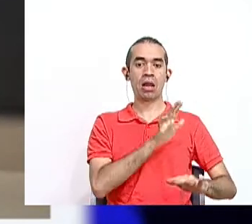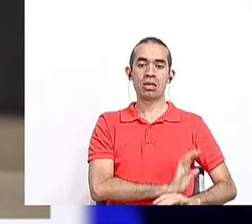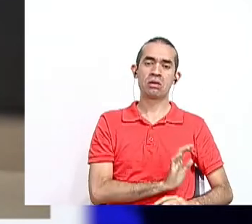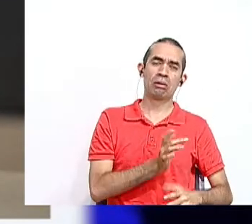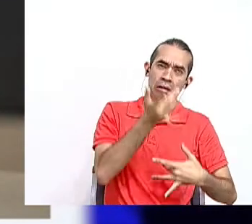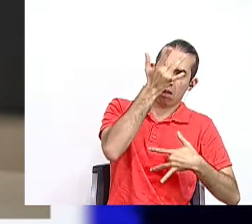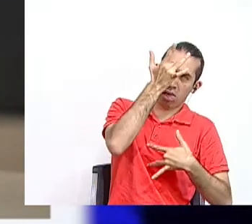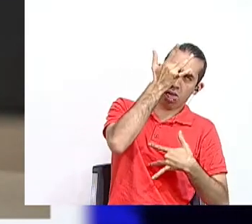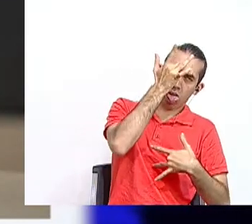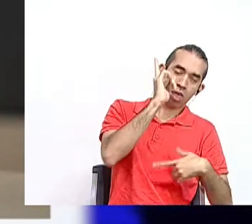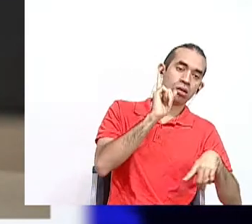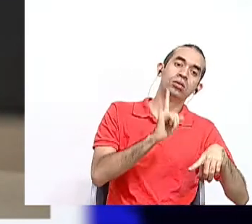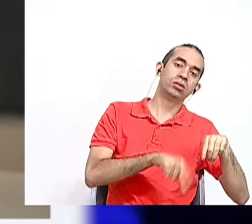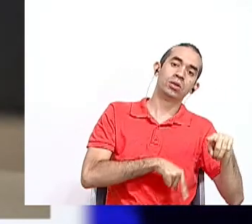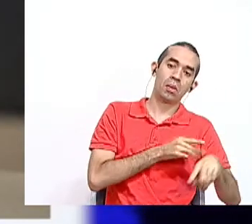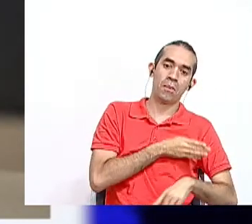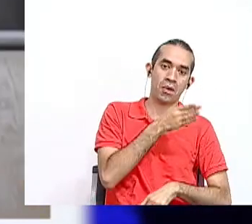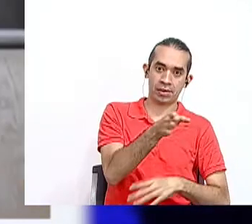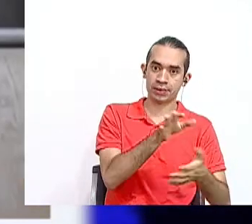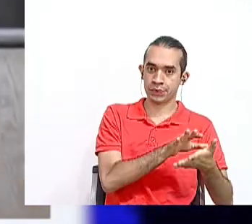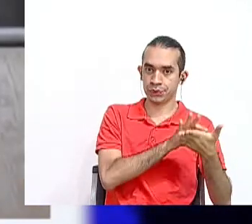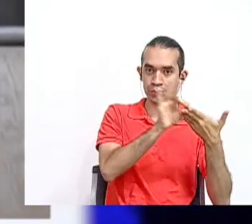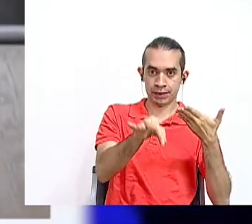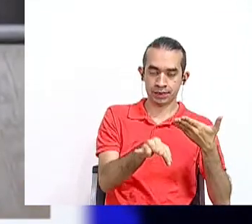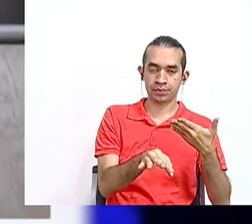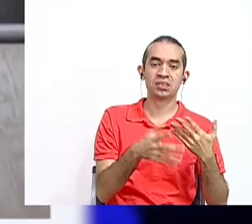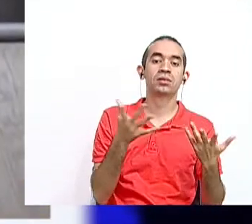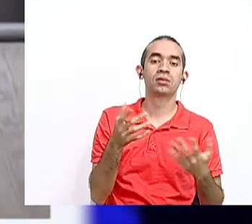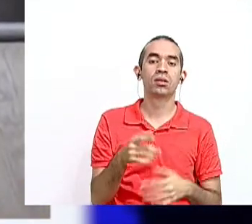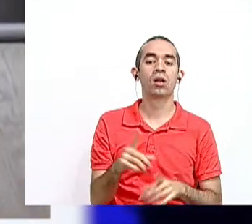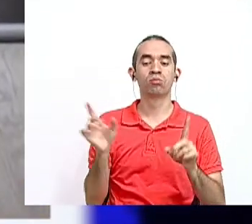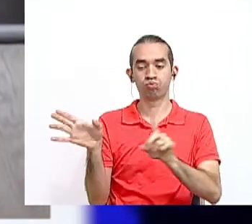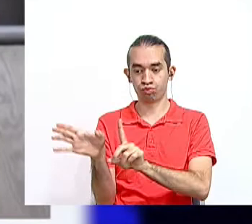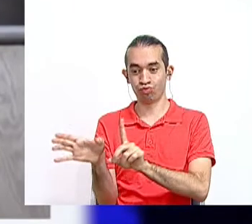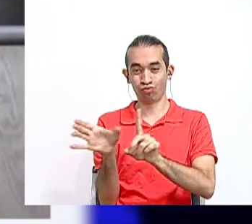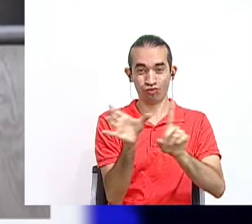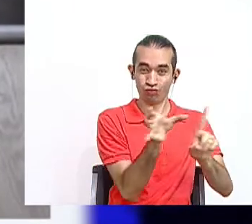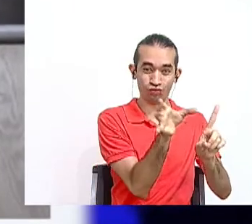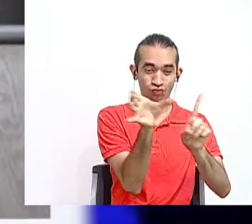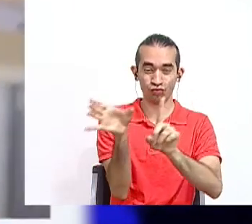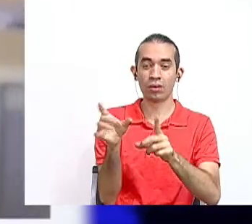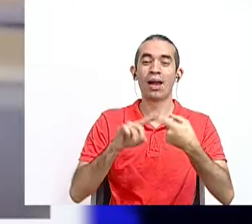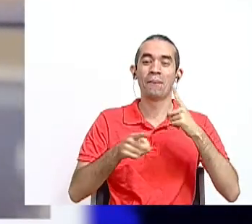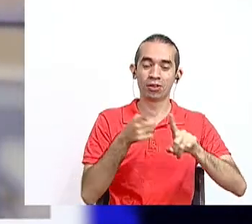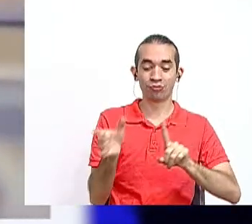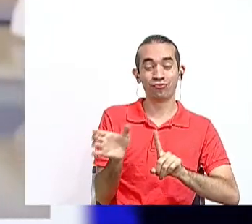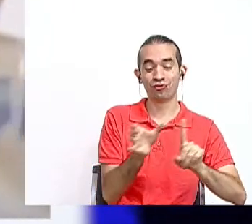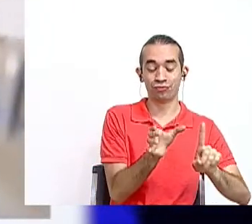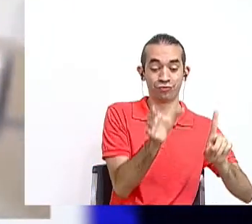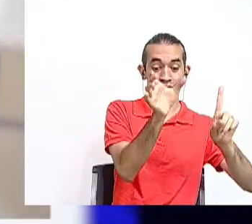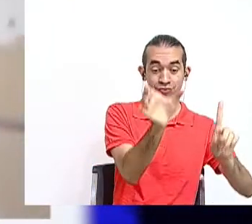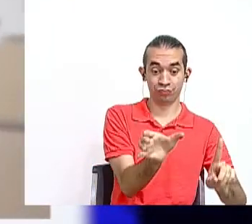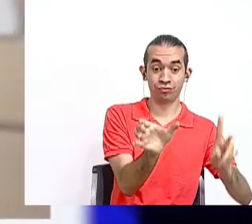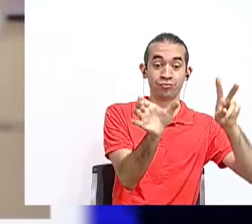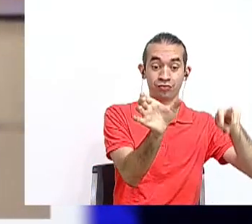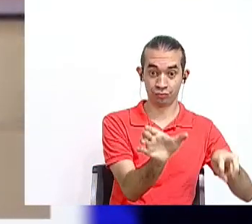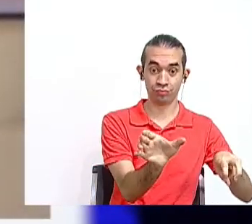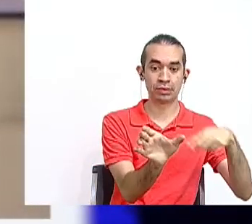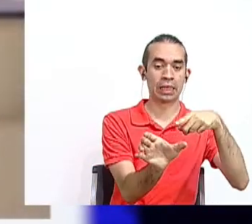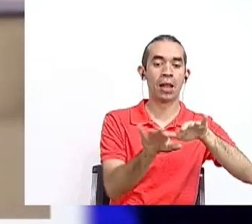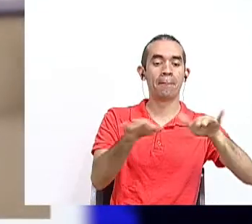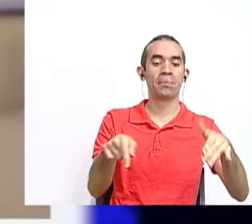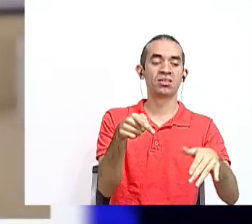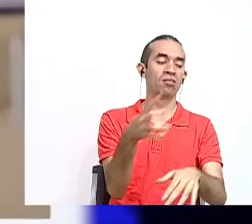and cannot go to school. The robot is carried between classes by the child's friends and is placed on the desk where the